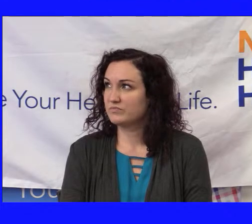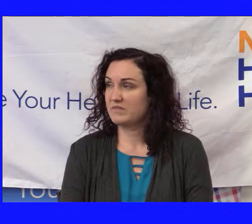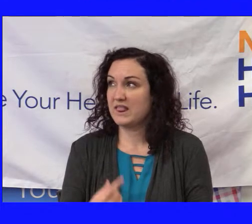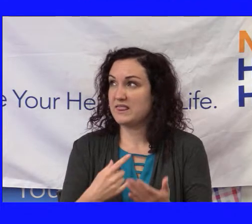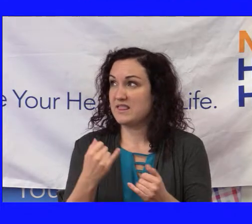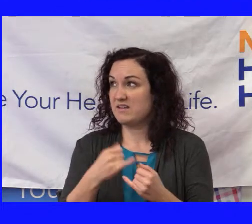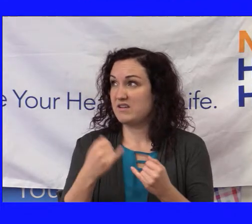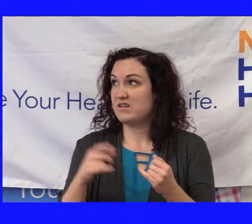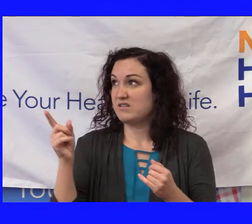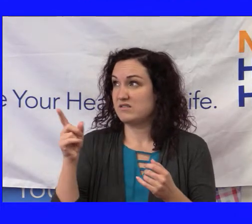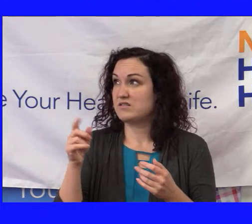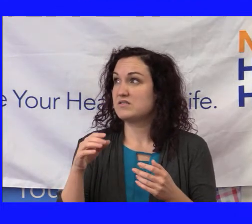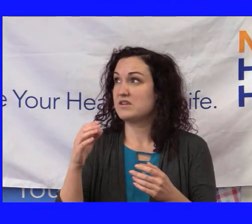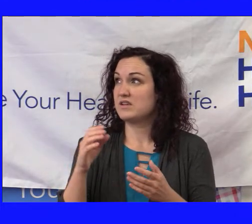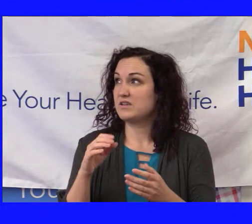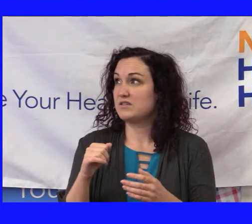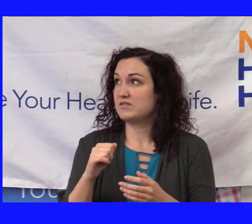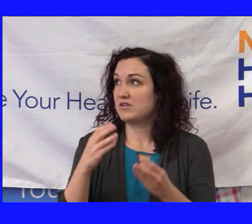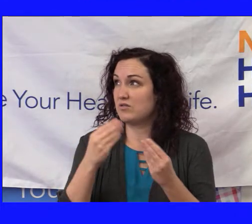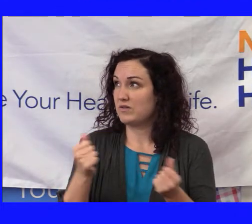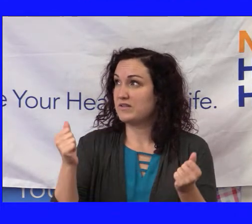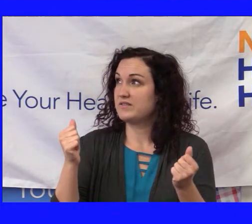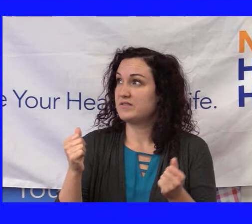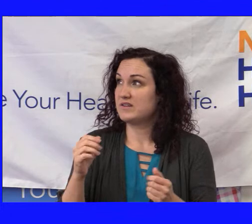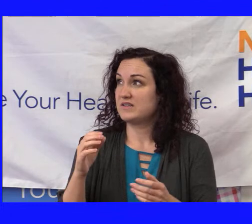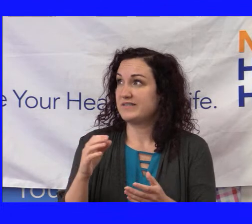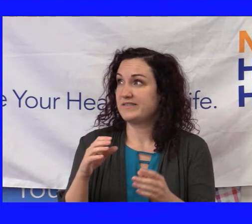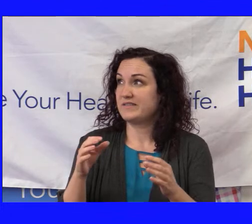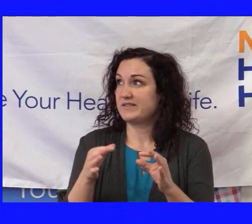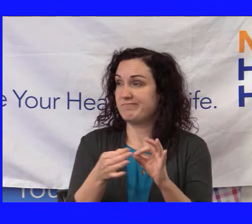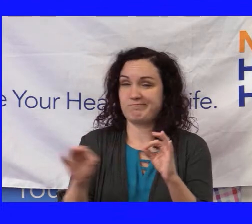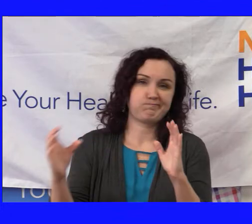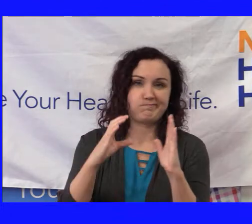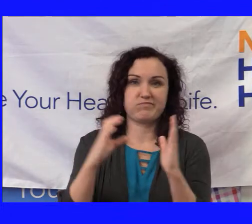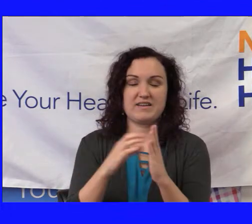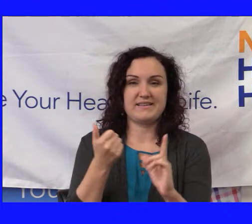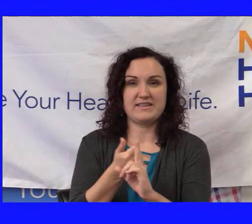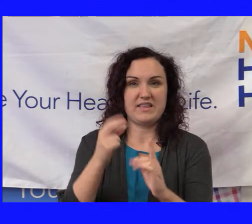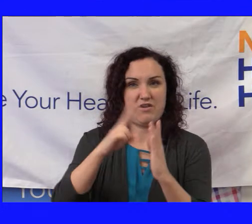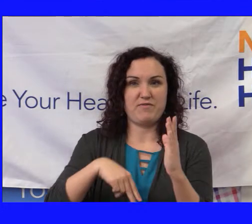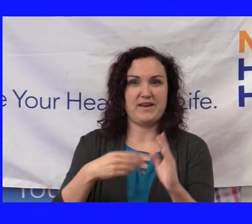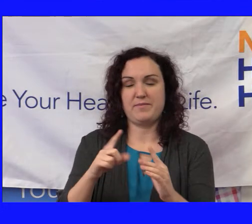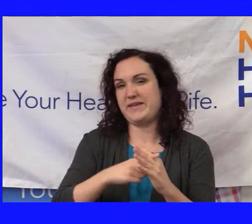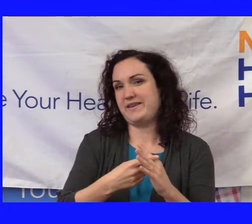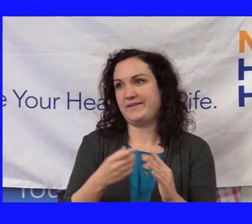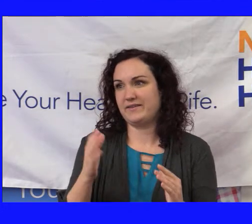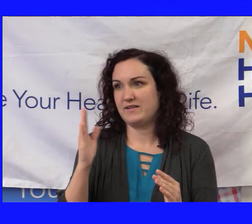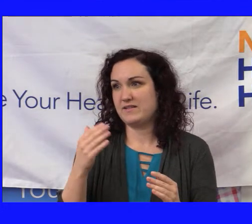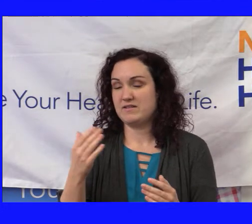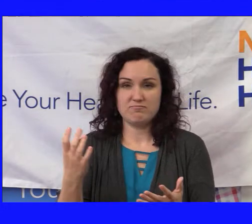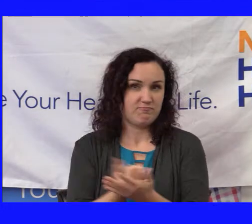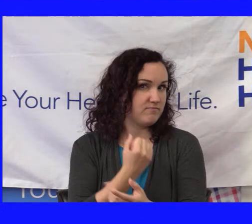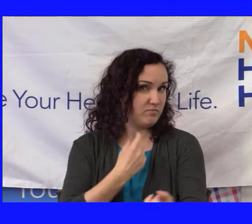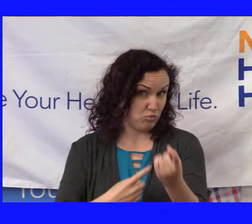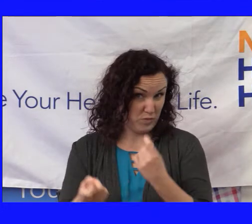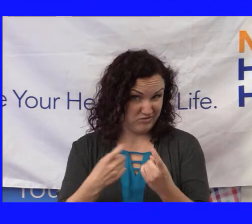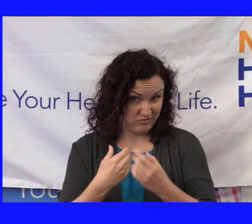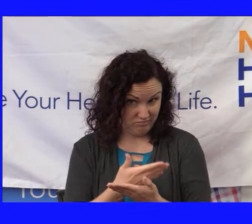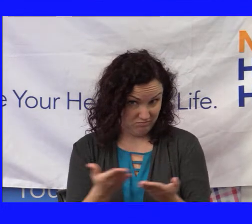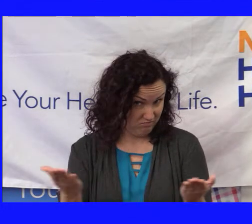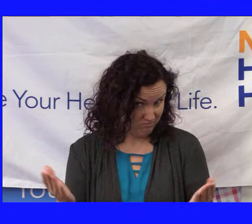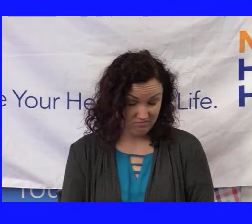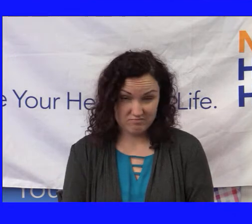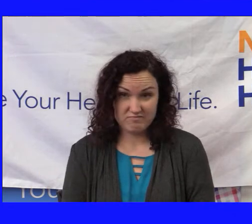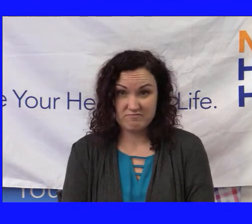And finally, this is the resolution language itself that I read at the beginning of this presentation. We're happy to take any